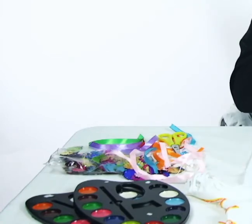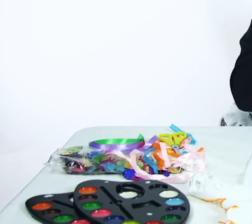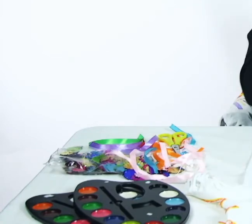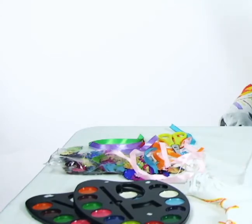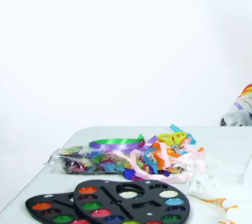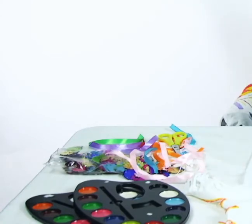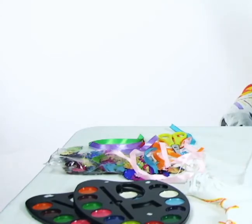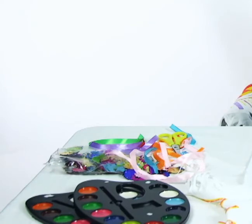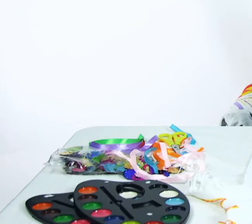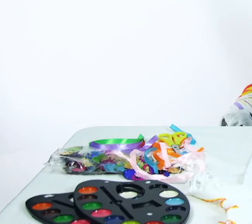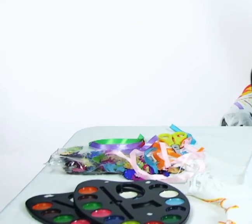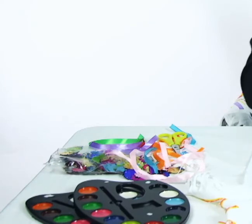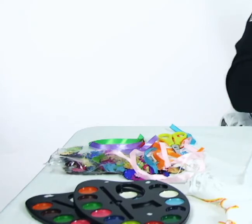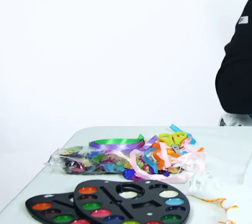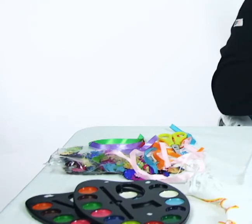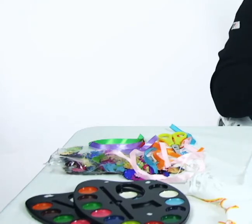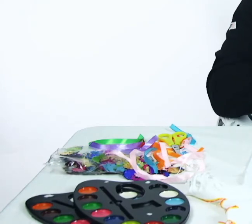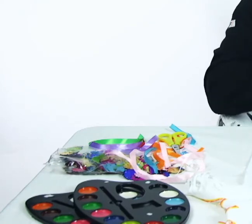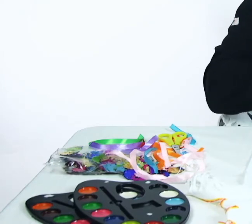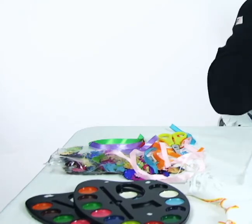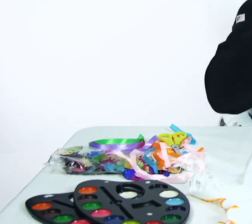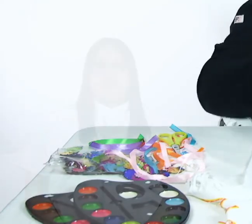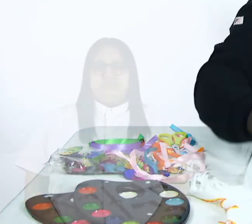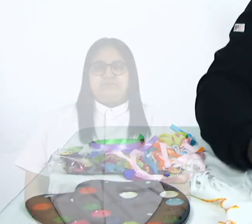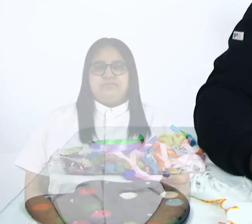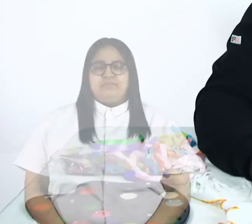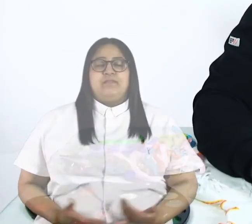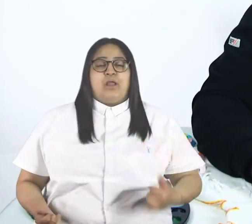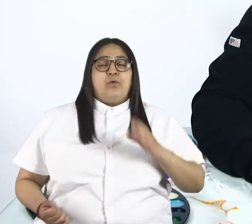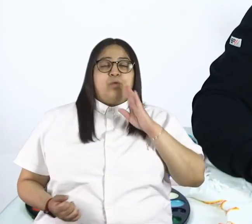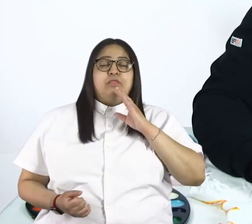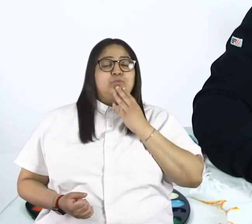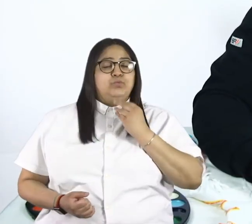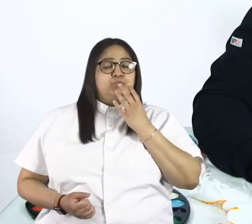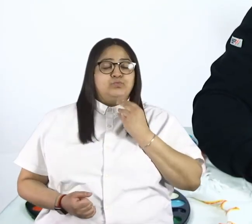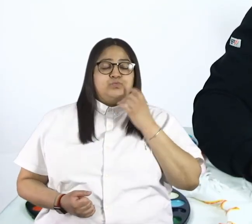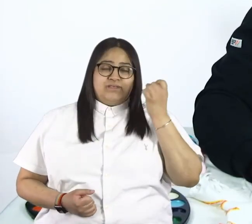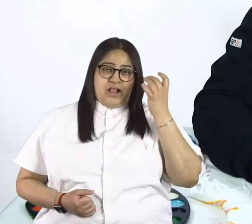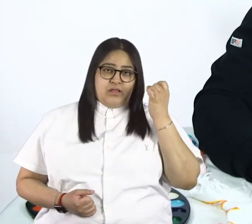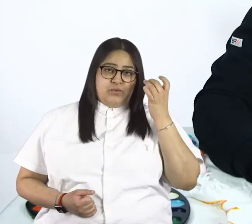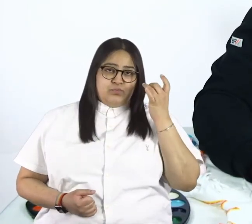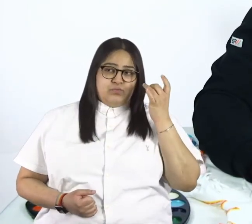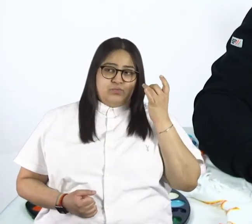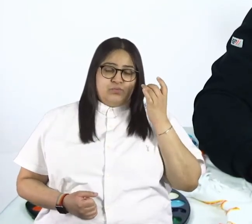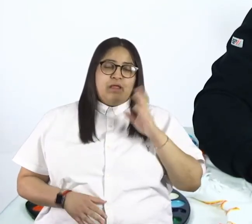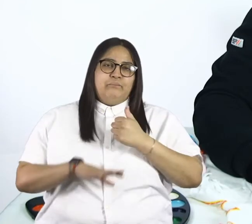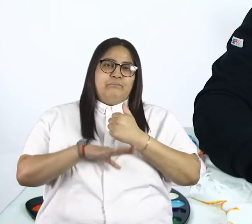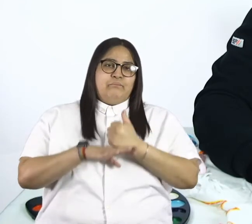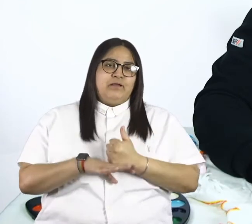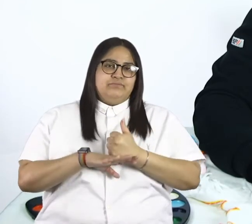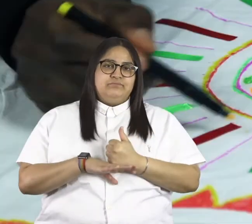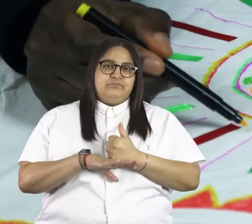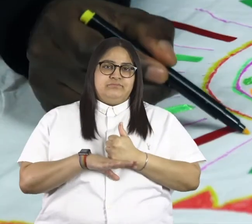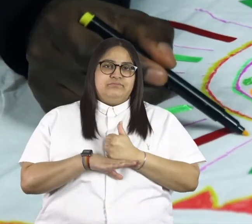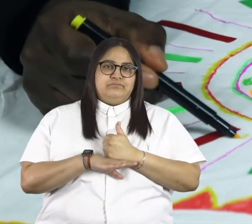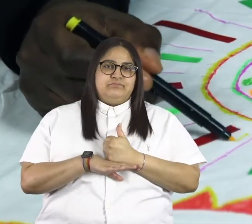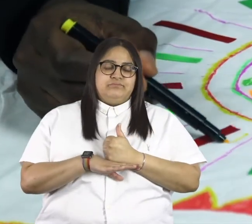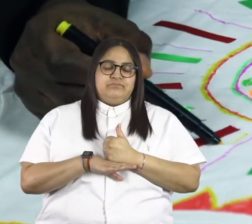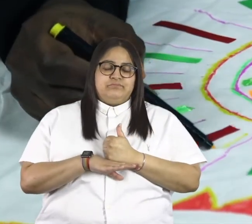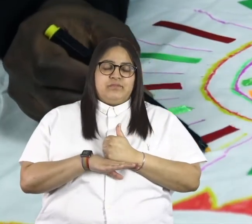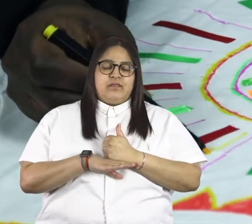Okay, now we're done with the purple. We're now going to use the yellow and go from the base and go halfway